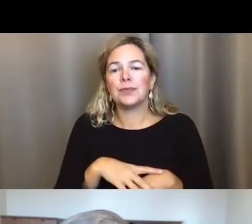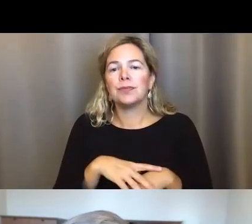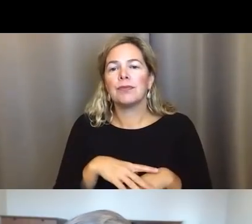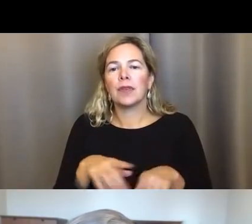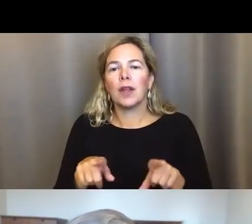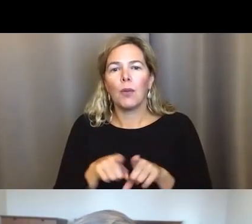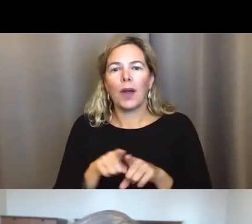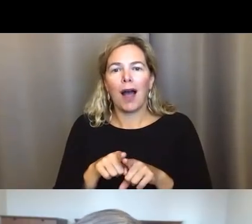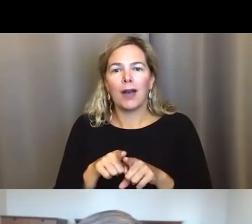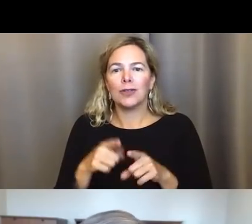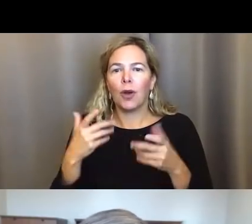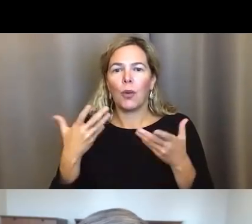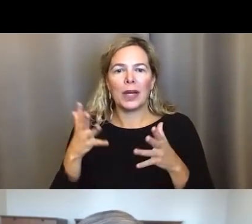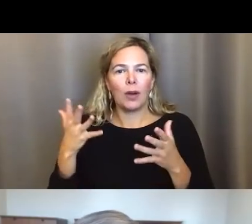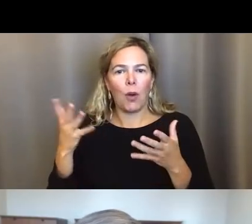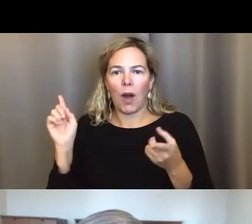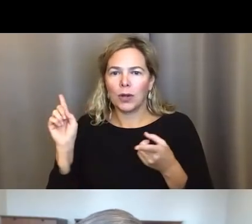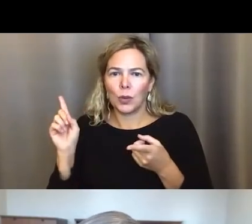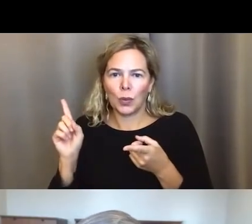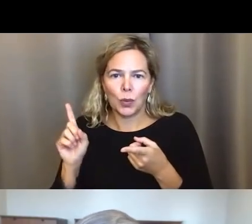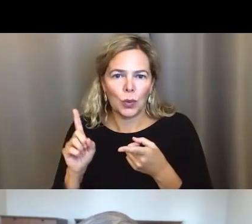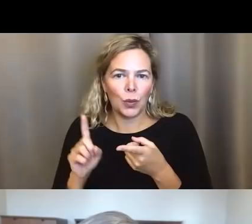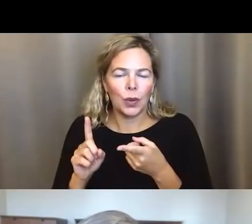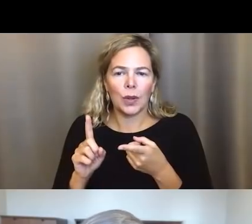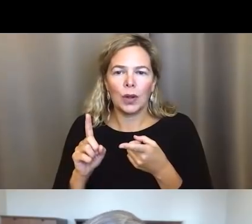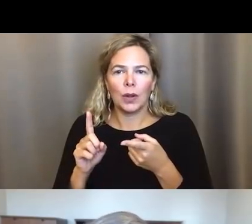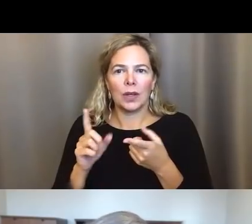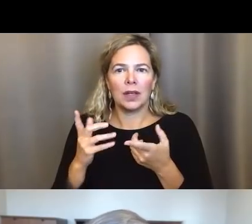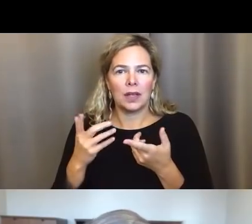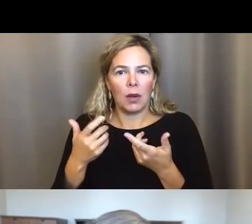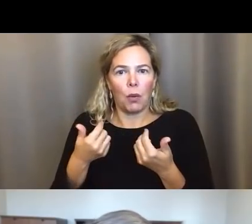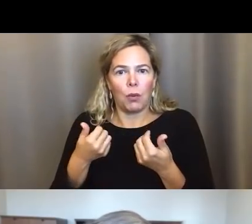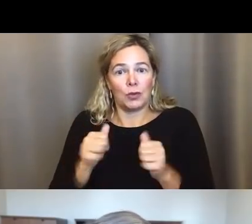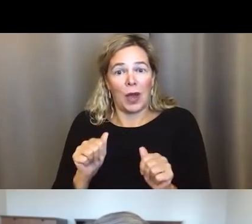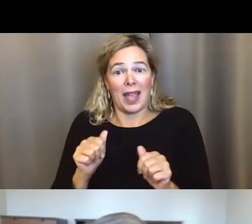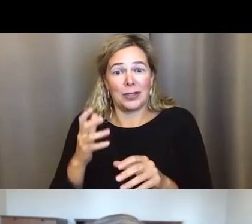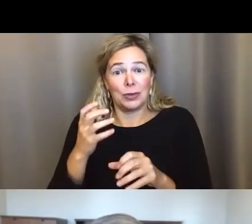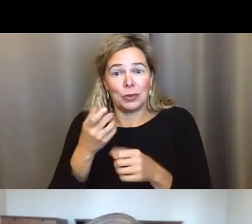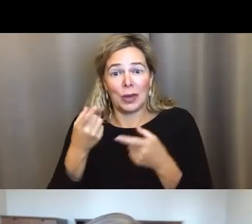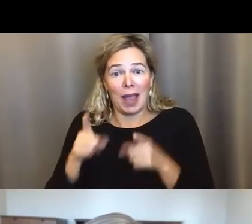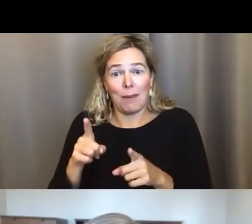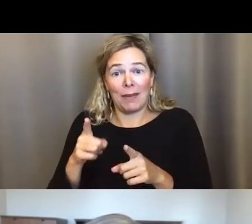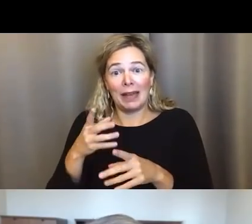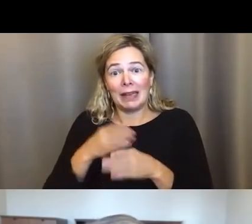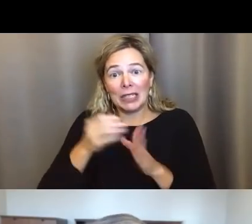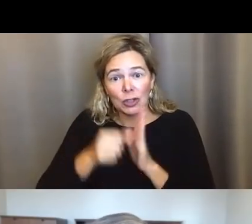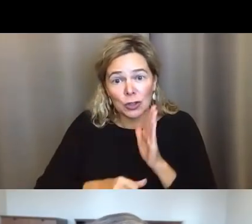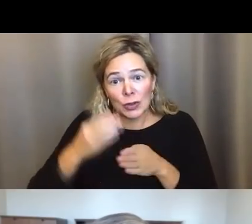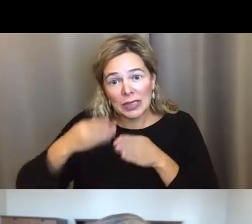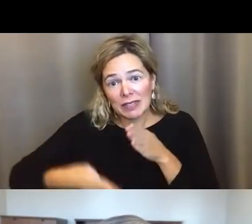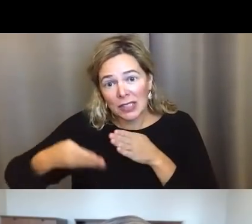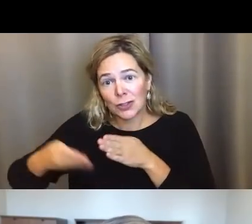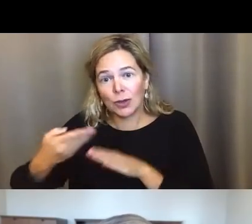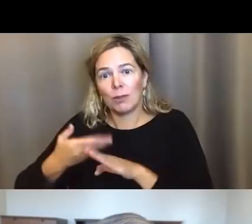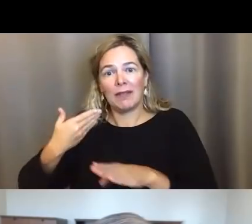bottleneck as we try to get these cases done before COVID hits again. Likewise,